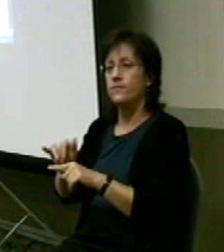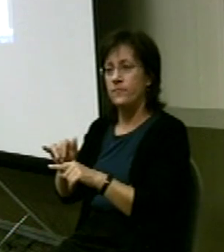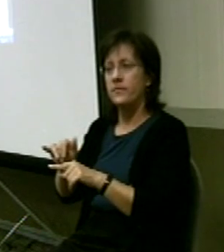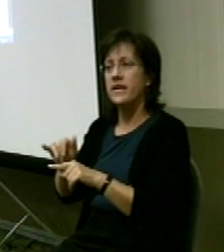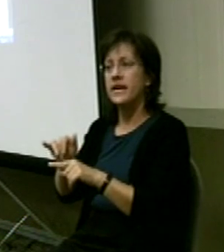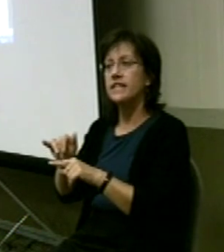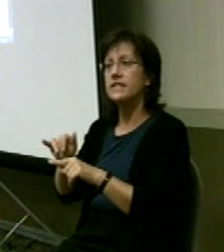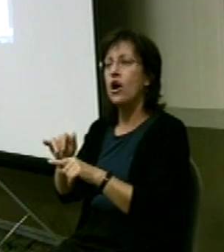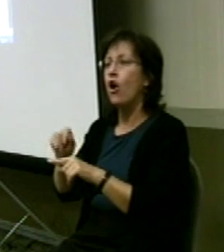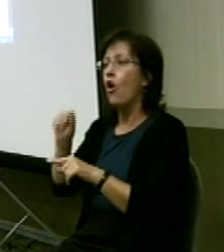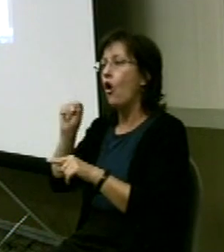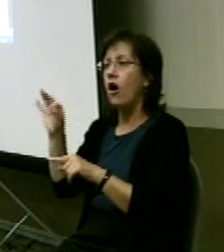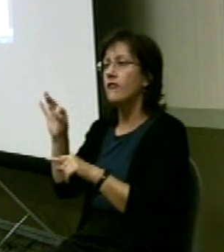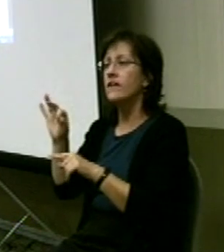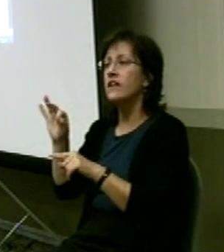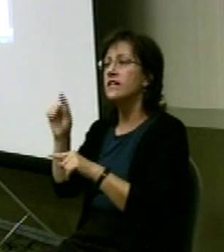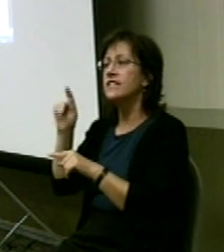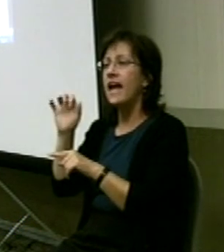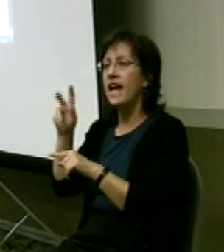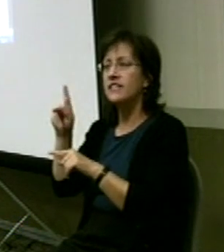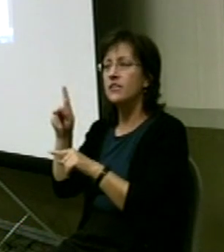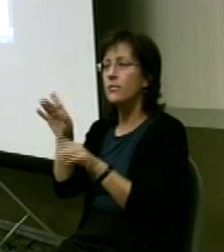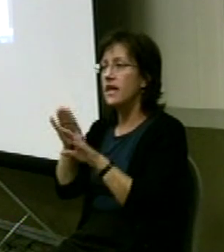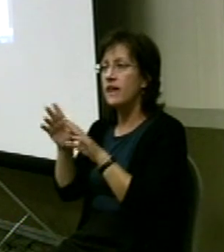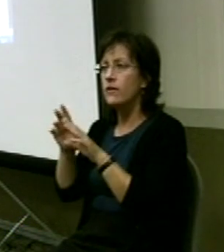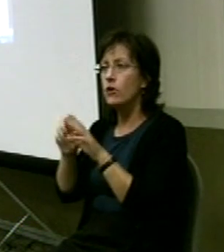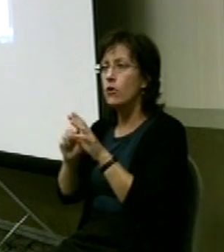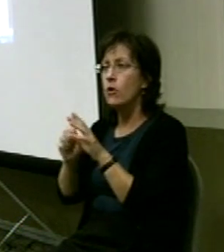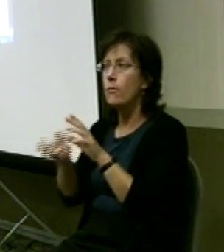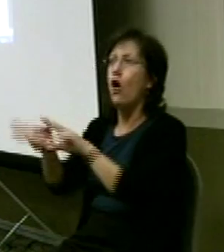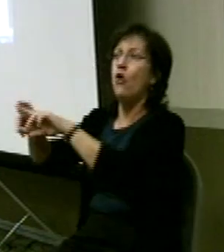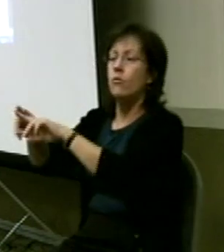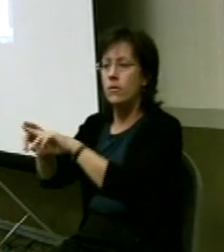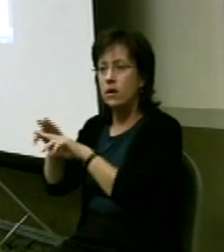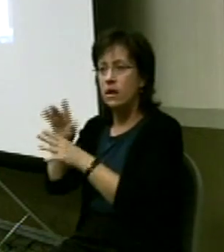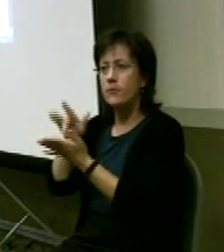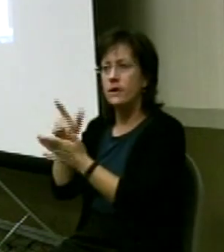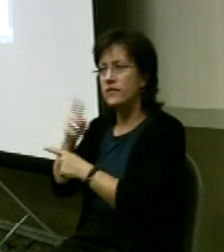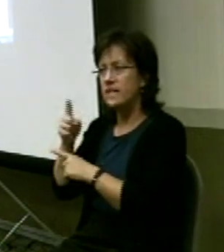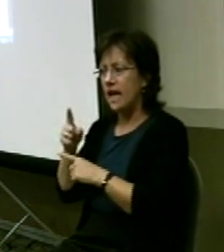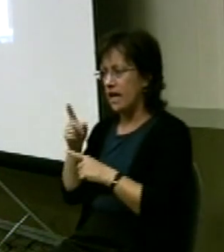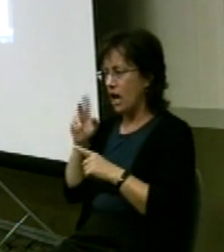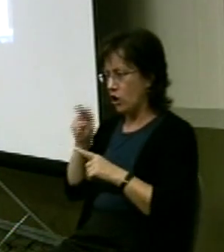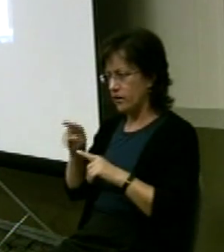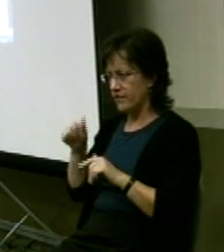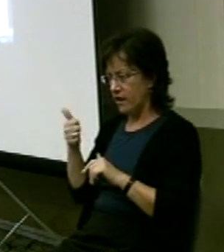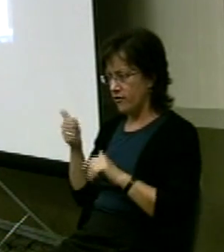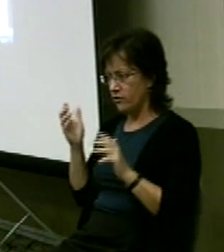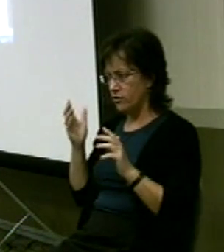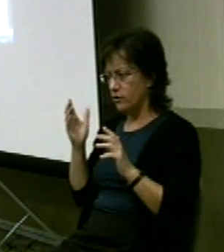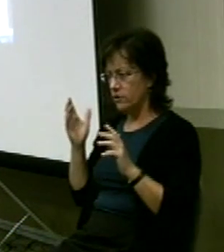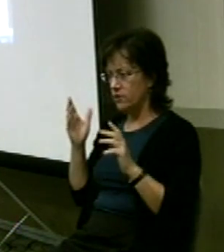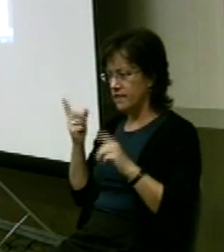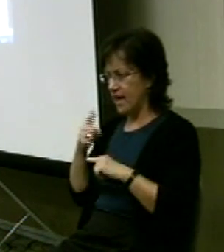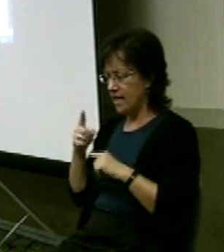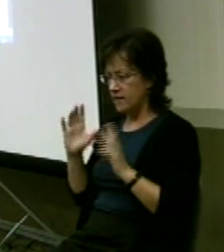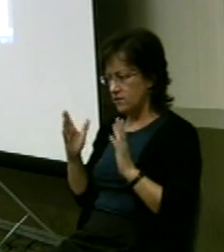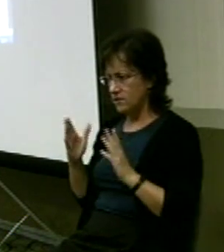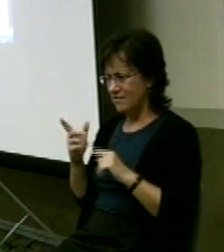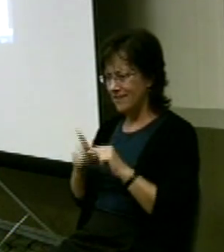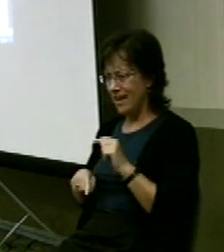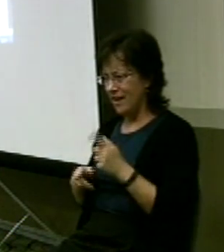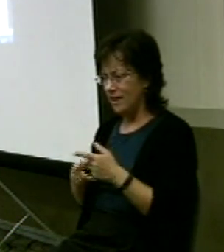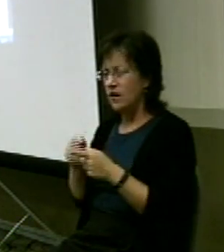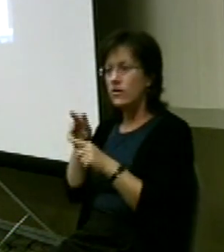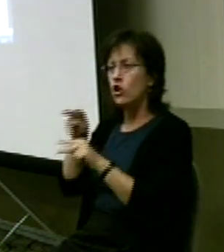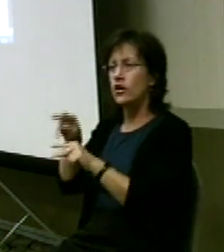off-task behavior jumps right in the middle of the day. I look at the other middles of the day, it's not comparable. You see that? So it's actually, if you